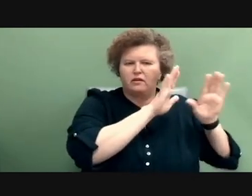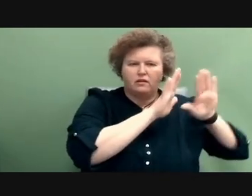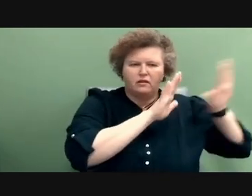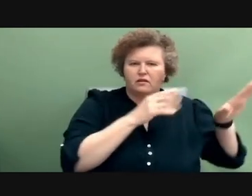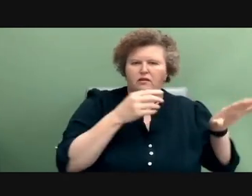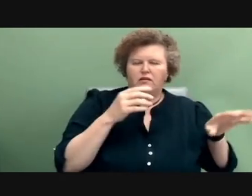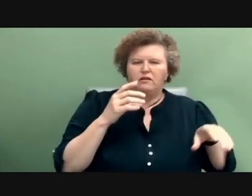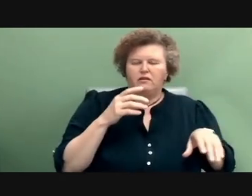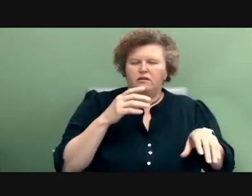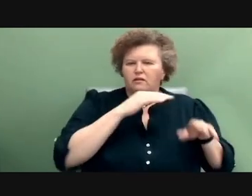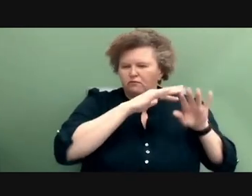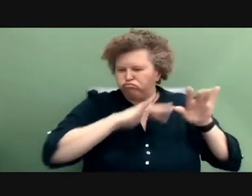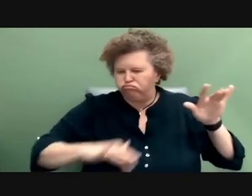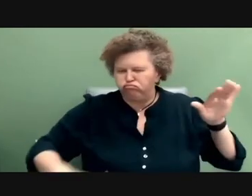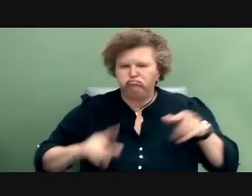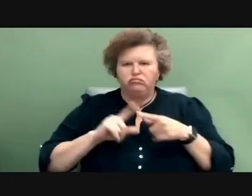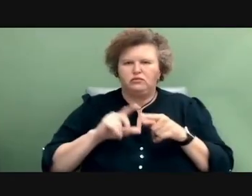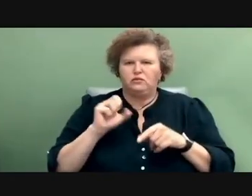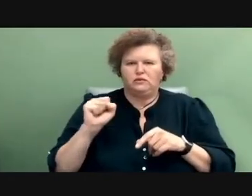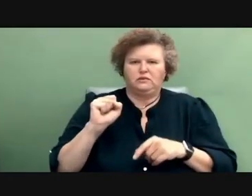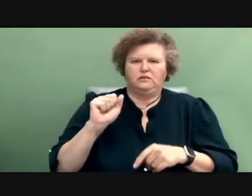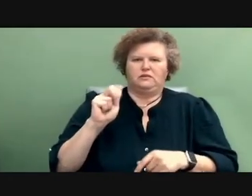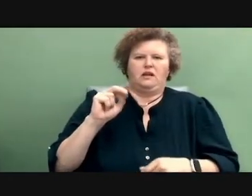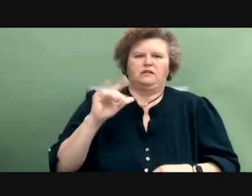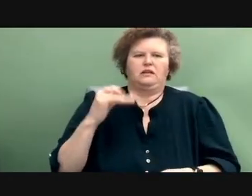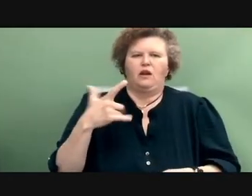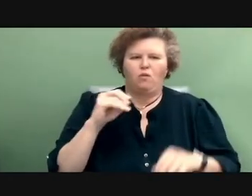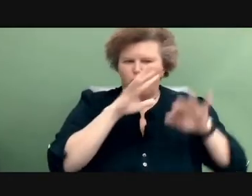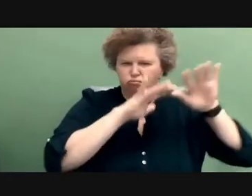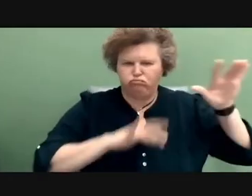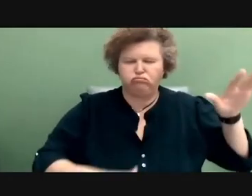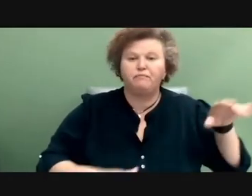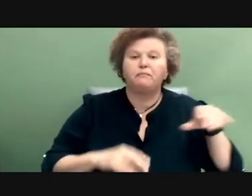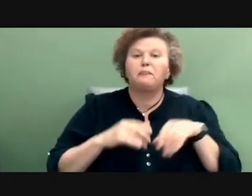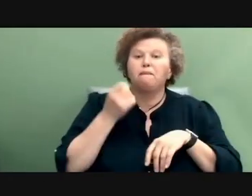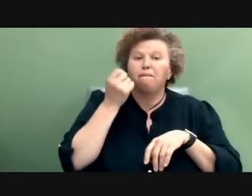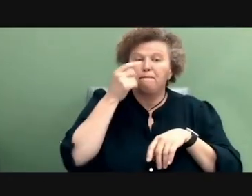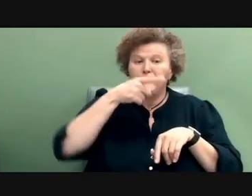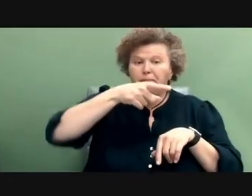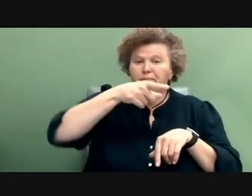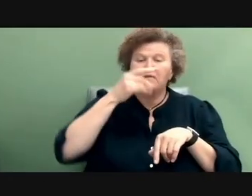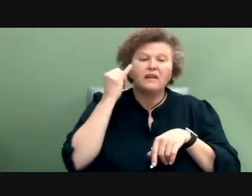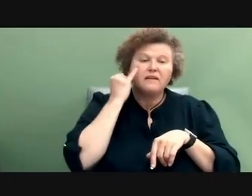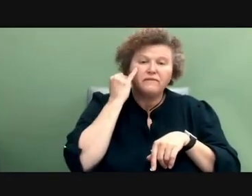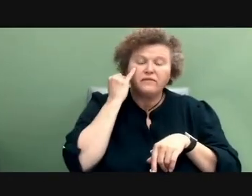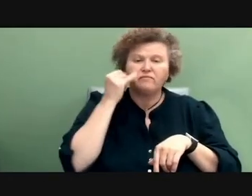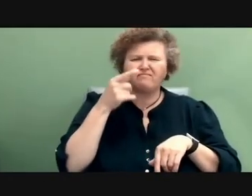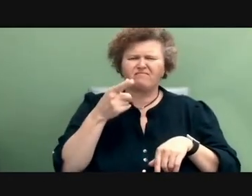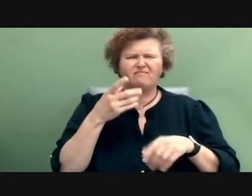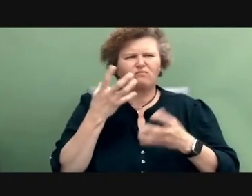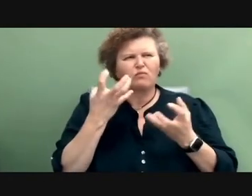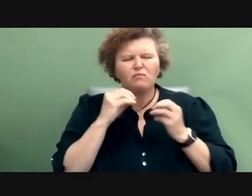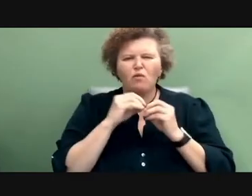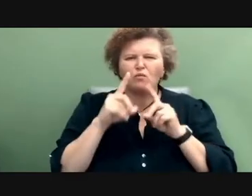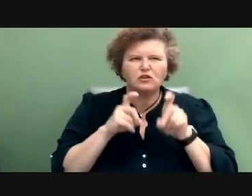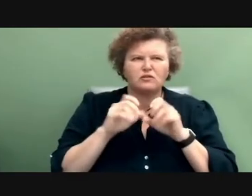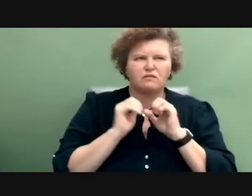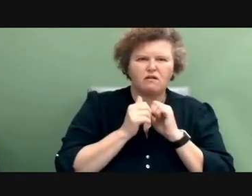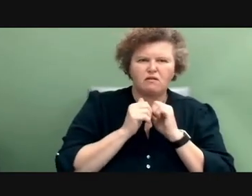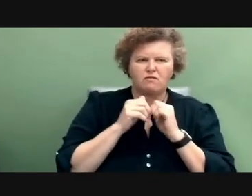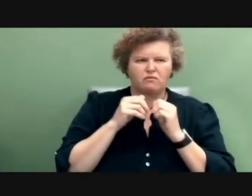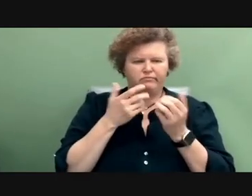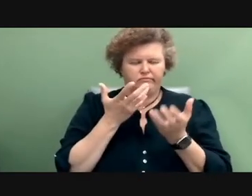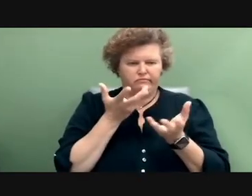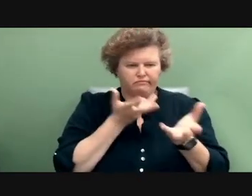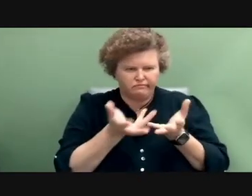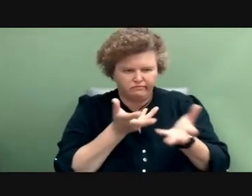the northern region, all the way down to the southern region, so you can see the different resources that are available.